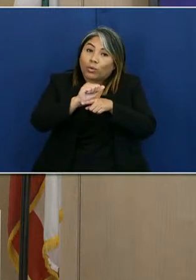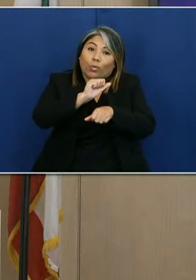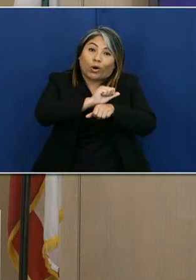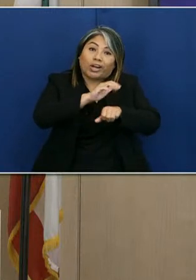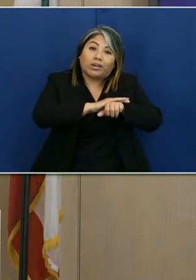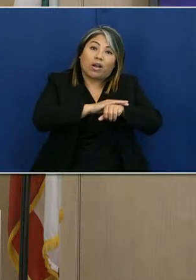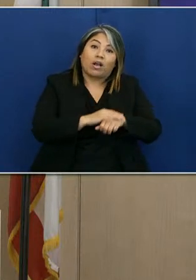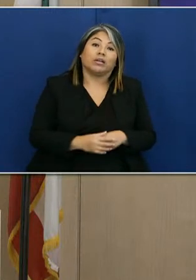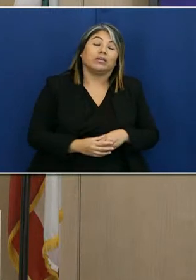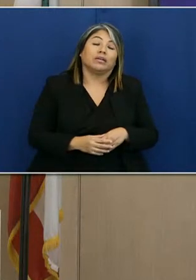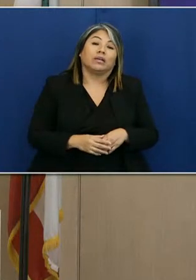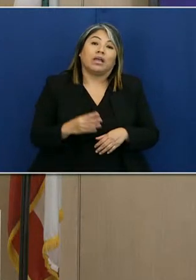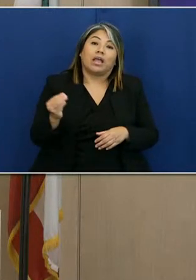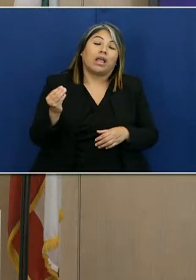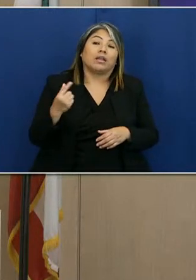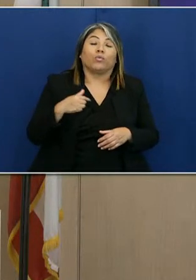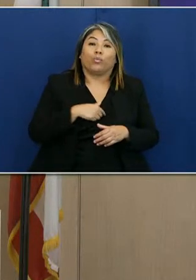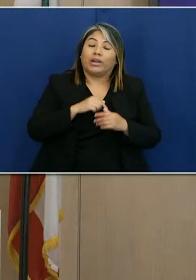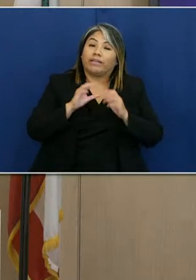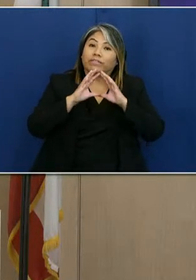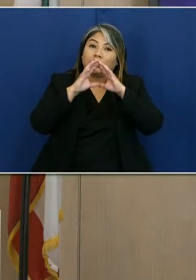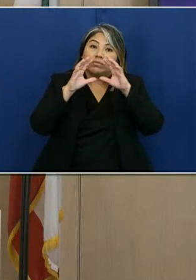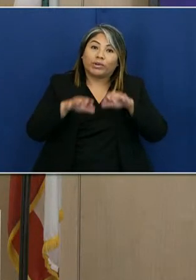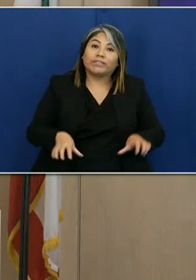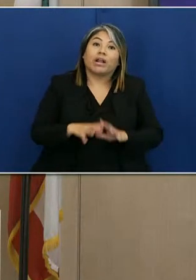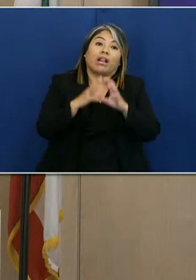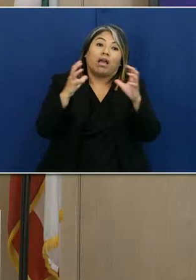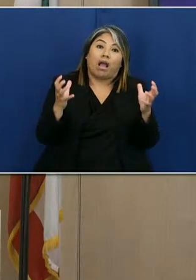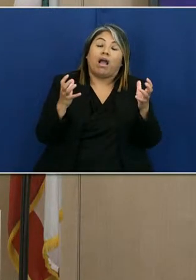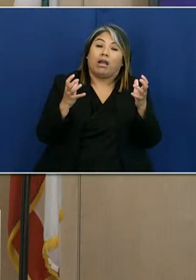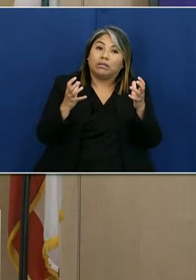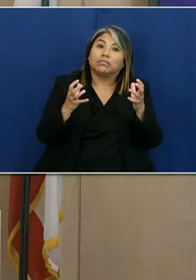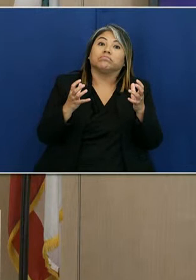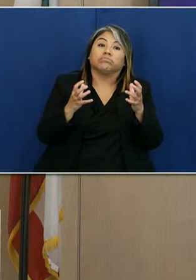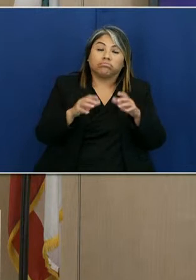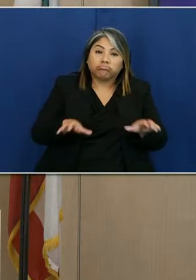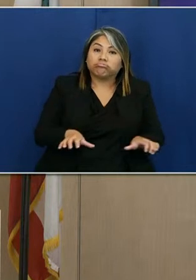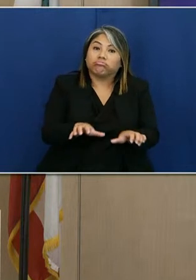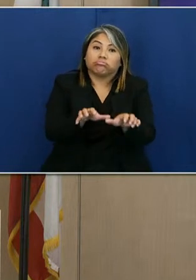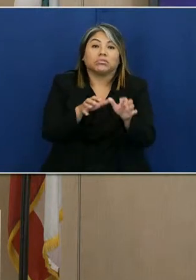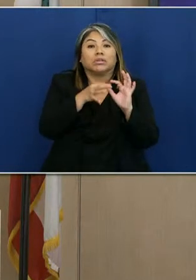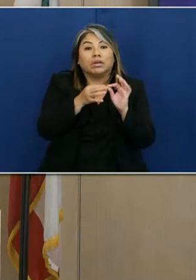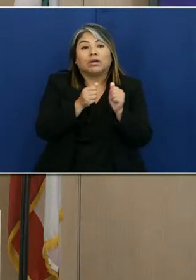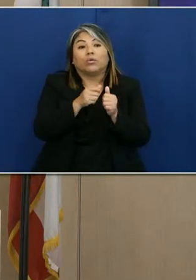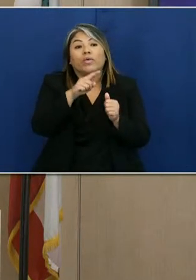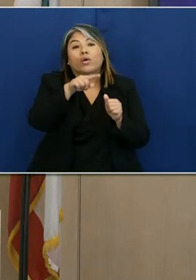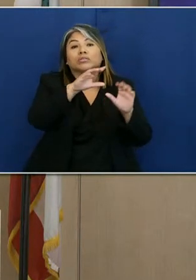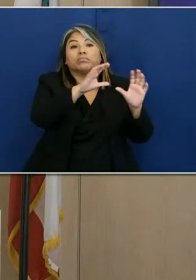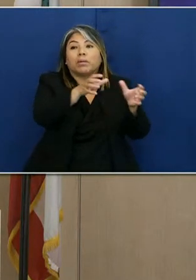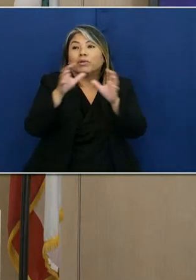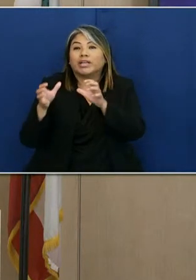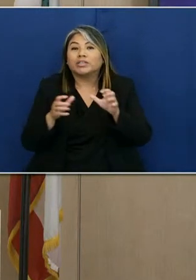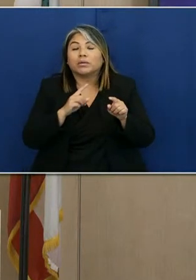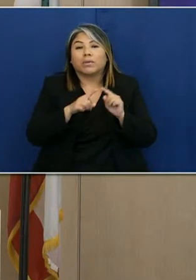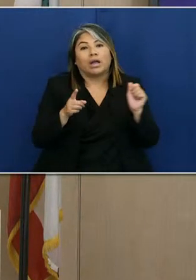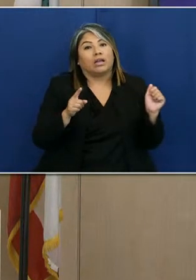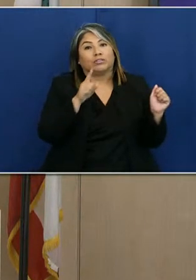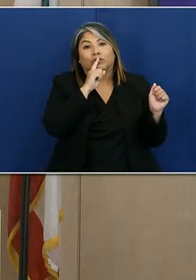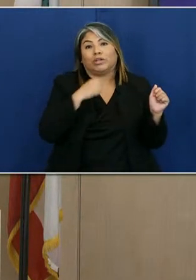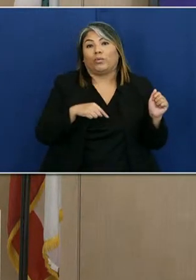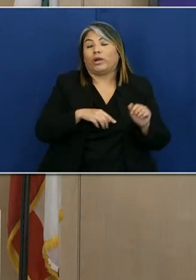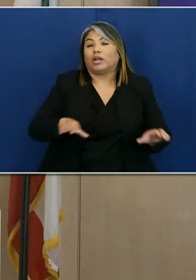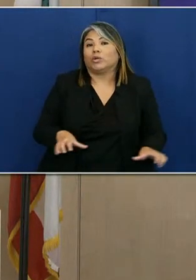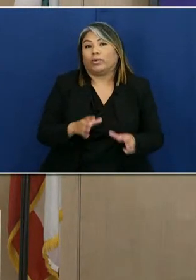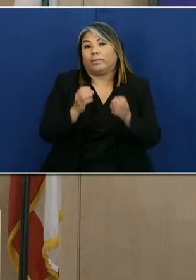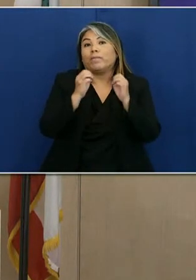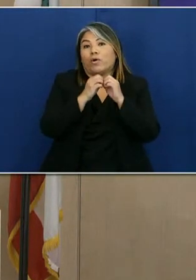on and that we've done a lot of effort related to those populations, but certainly we are doing